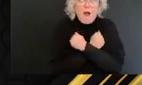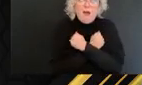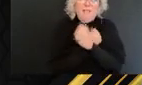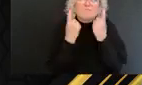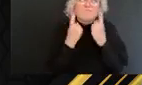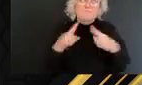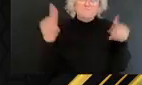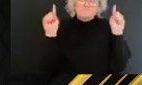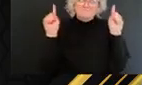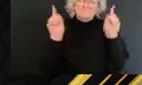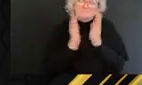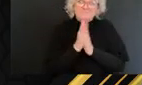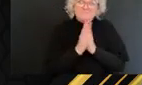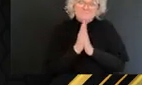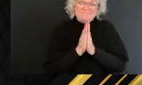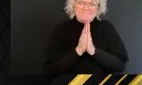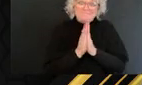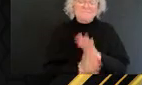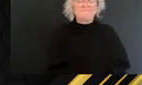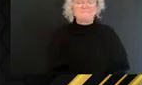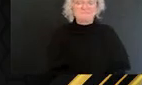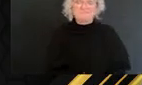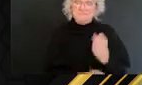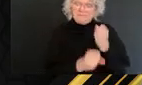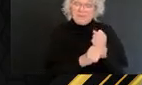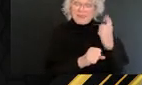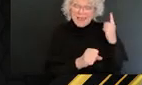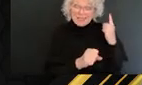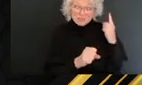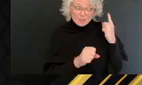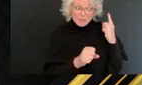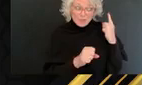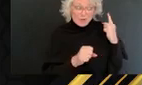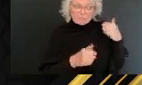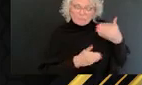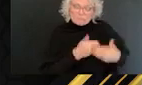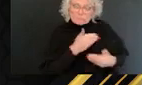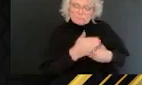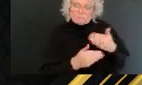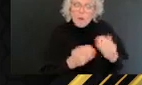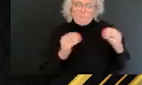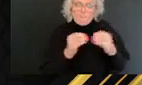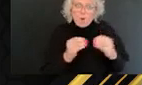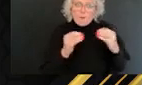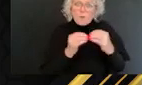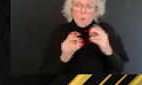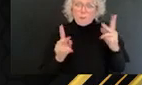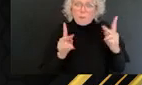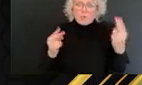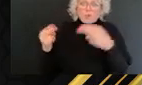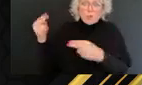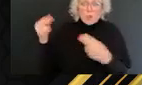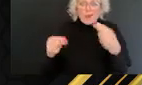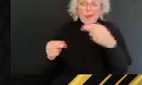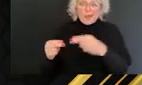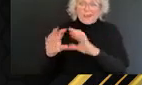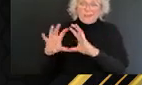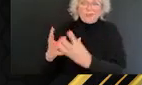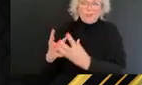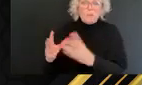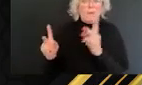yay. Since we were last together, more and more people are joining this group of people